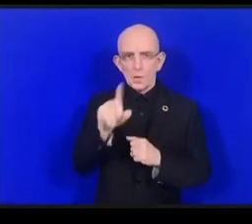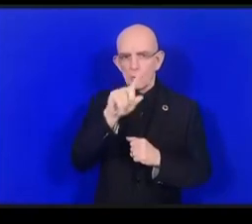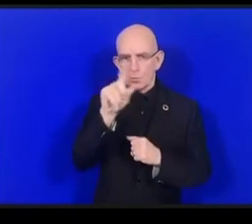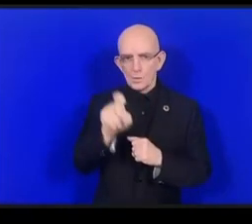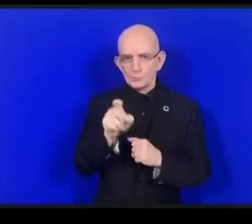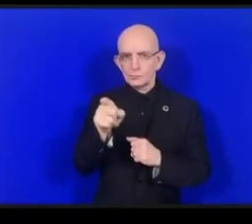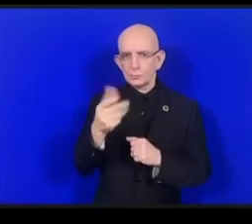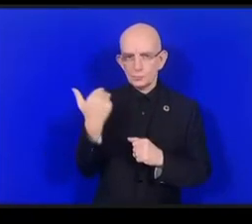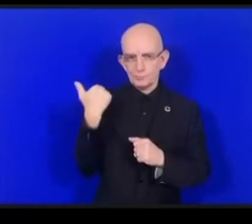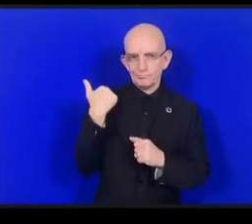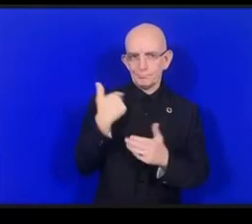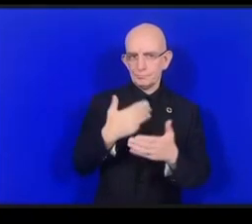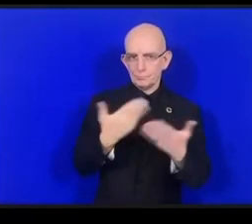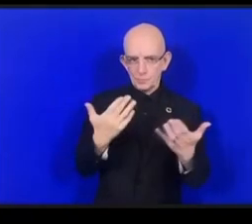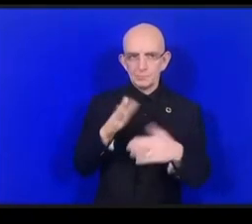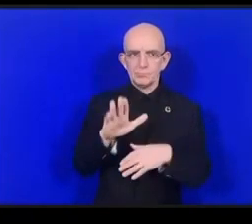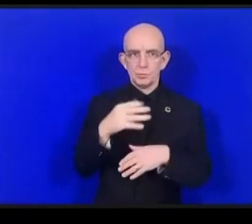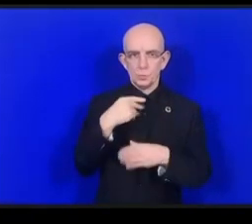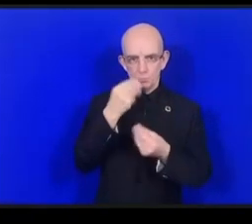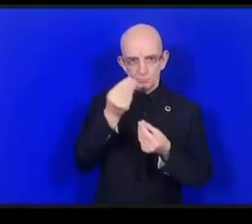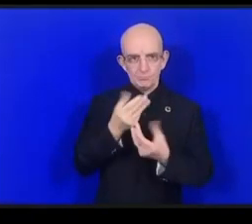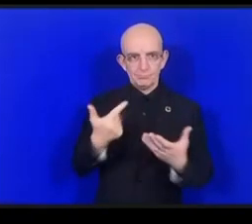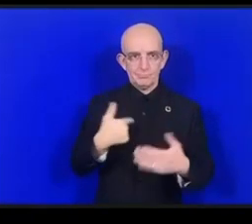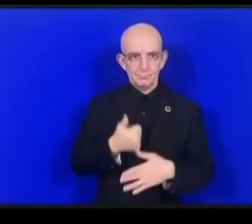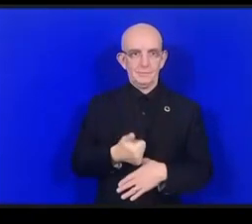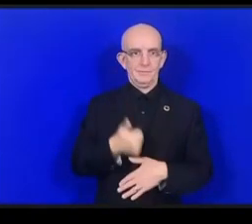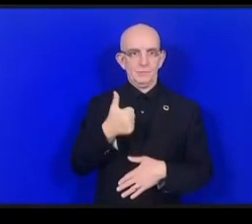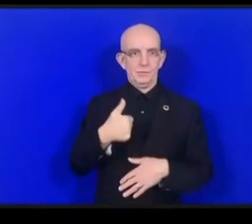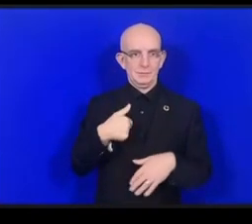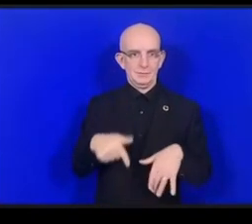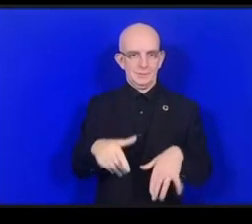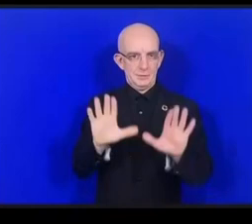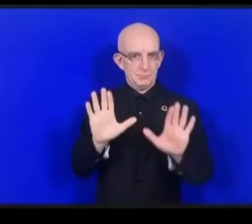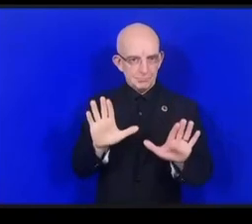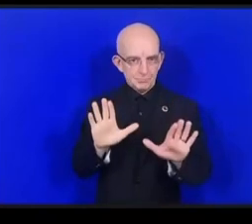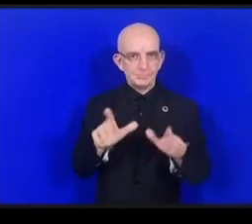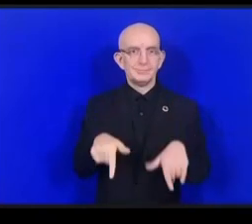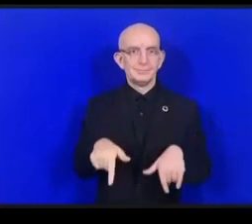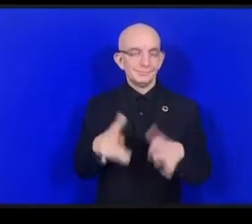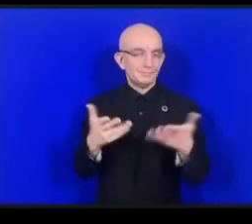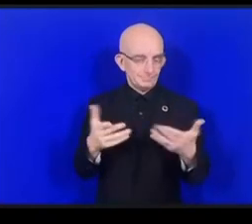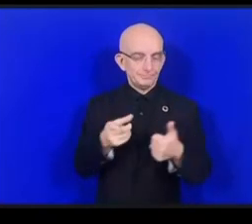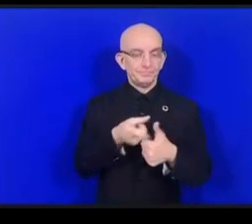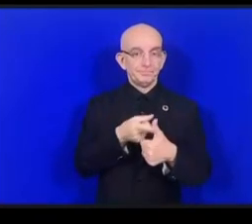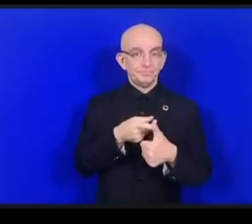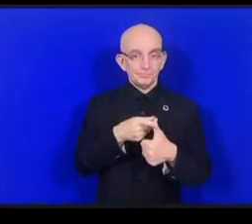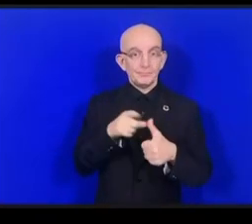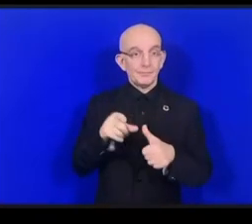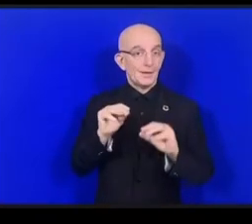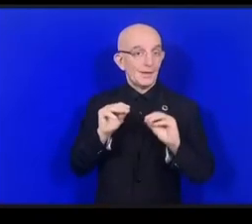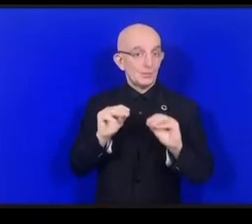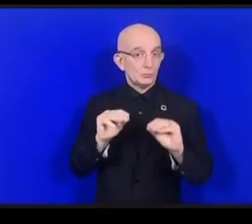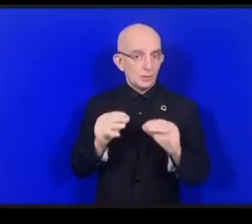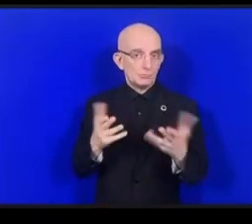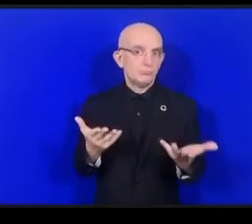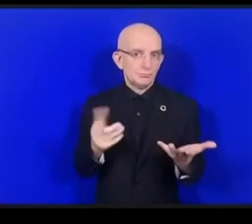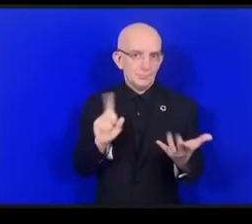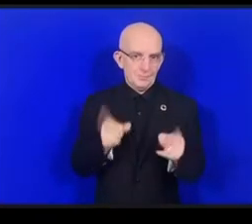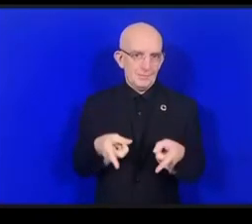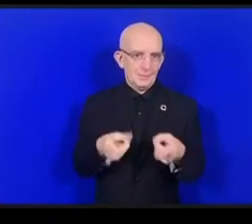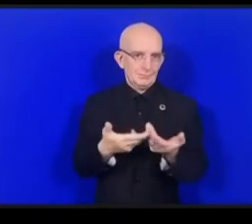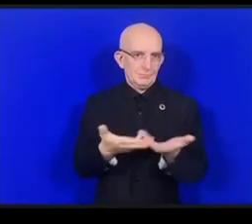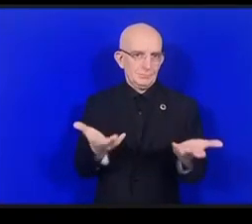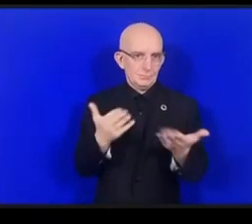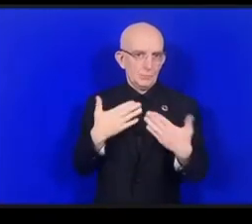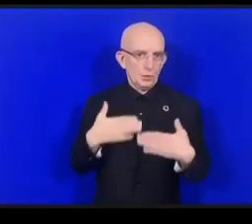ask about, you know, how do we ensure awareness about human rights? Well, that means access to knowledge. And that means